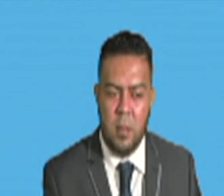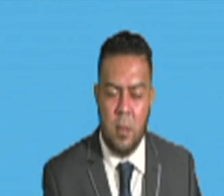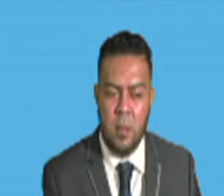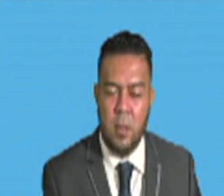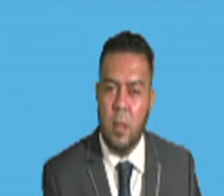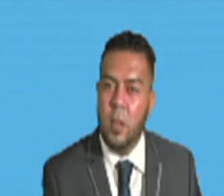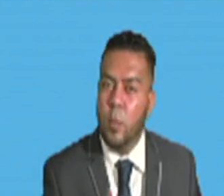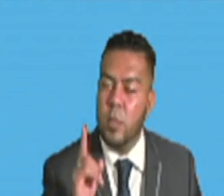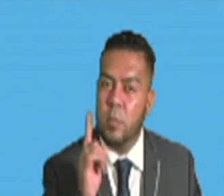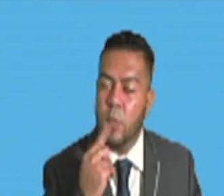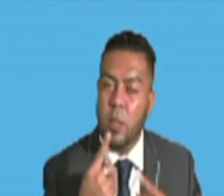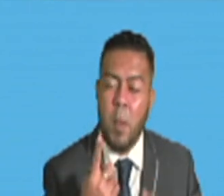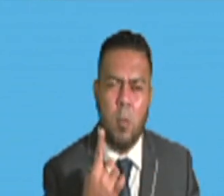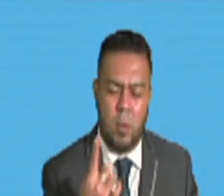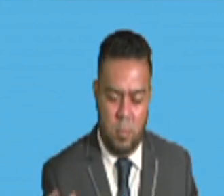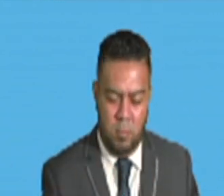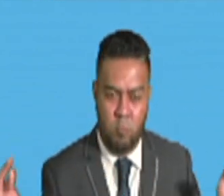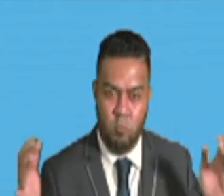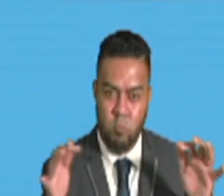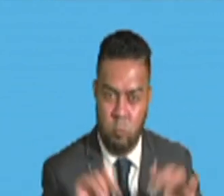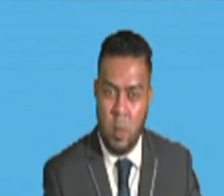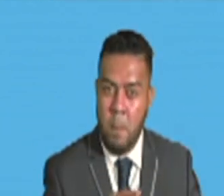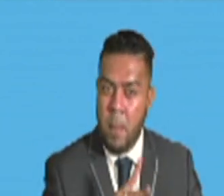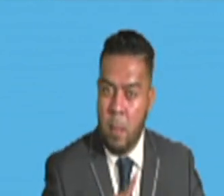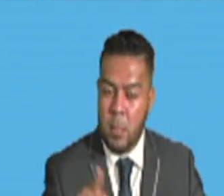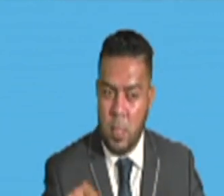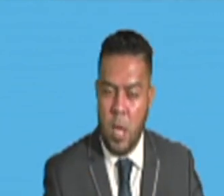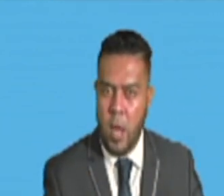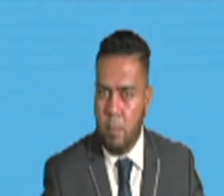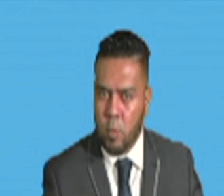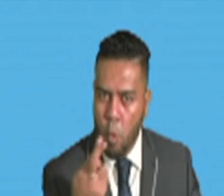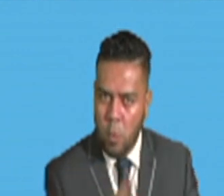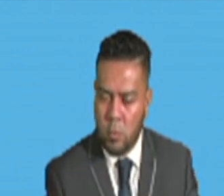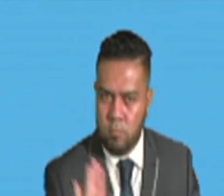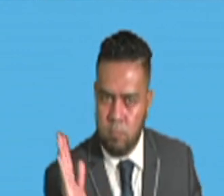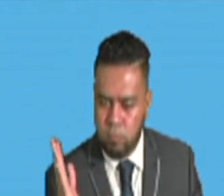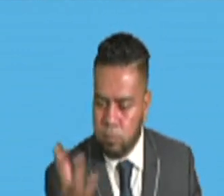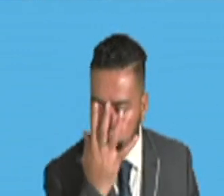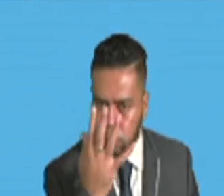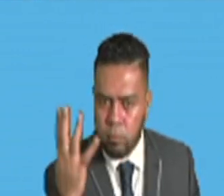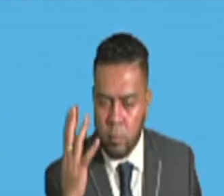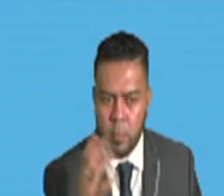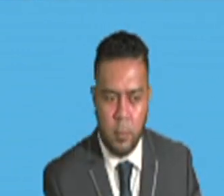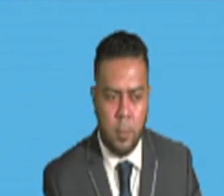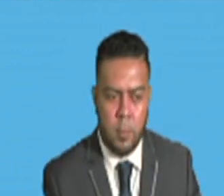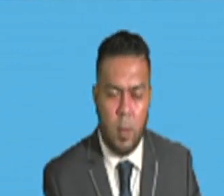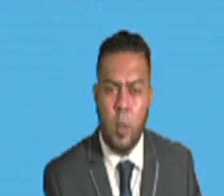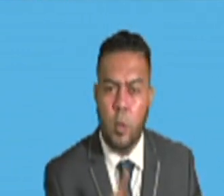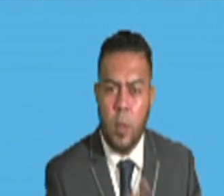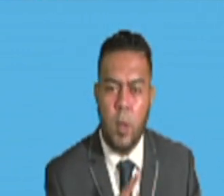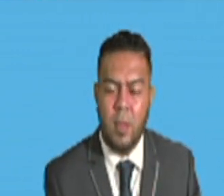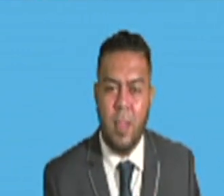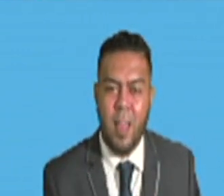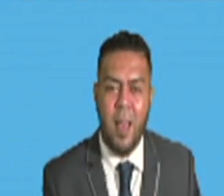spoken about coming to this House and being upfront. Mr. Speaker, sir, I highlighted the issue about this us